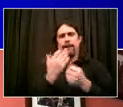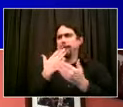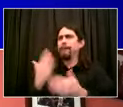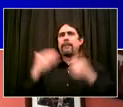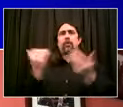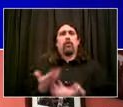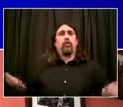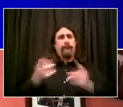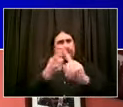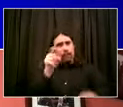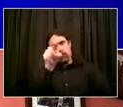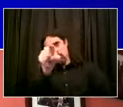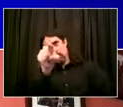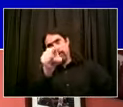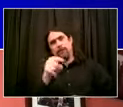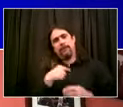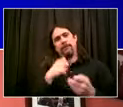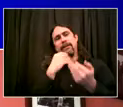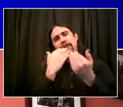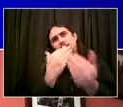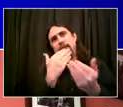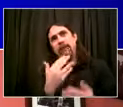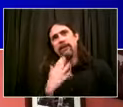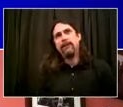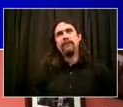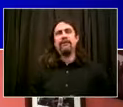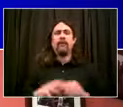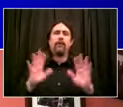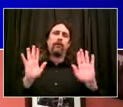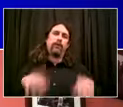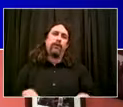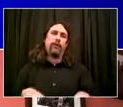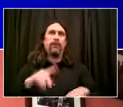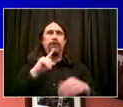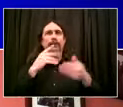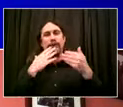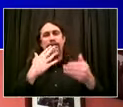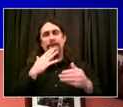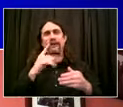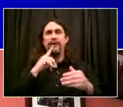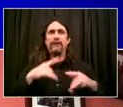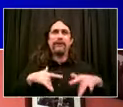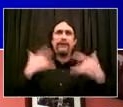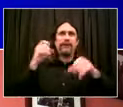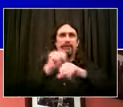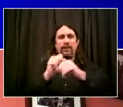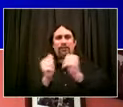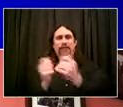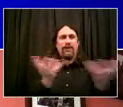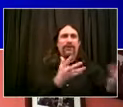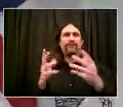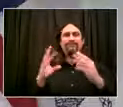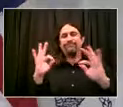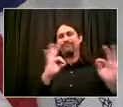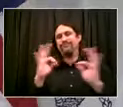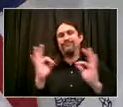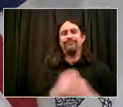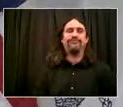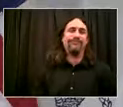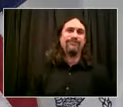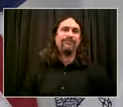Thank you. Look forward to continuing to work with you and my distinguished borough president. And perfect segue. Look at that. So let me say, the